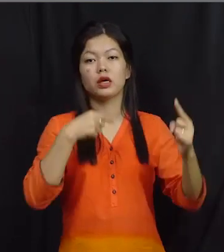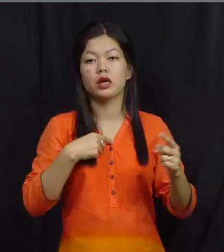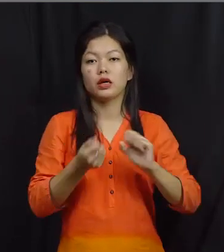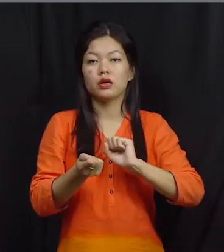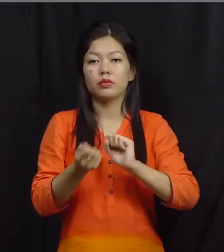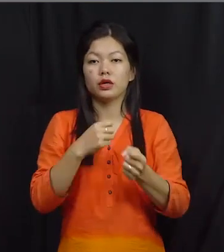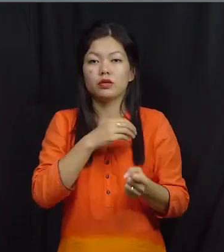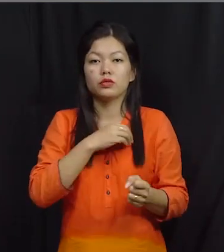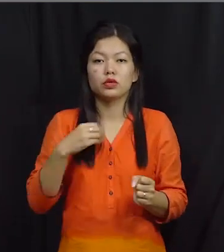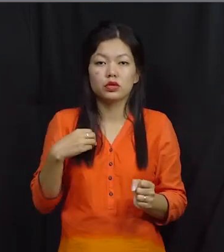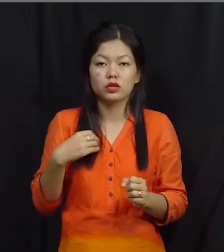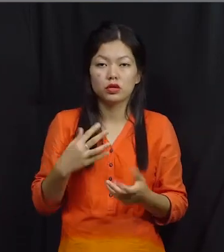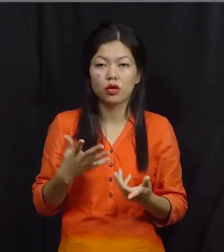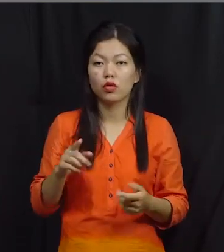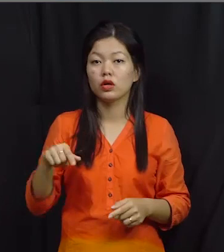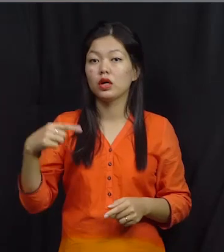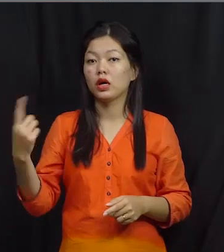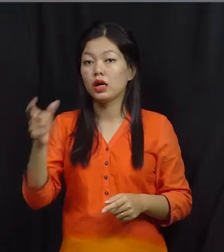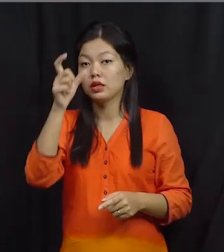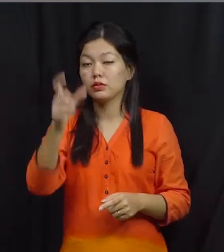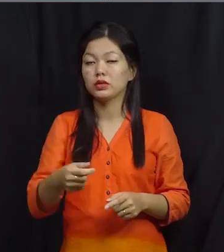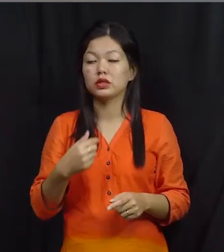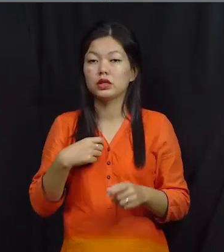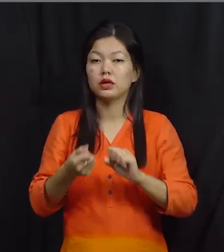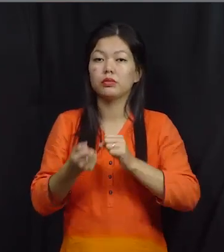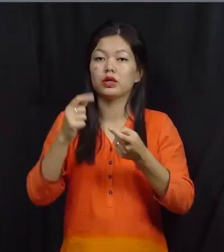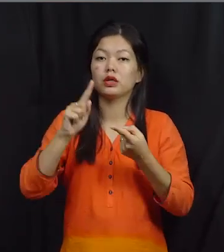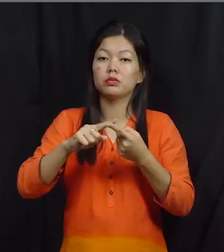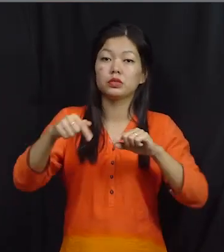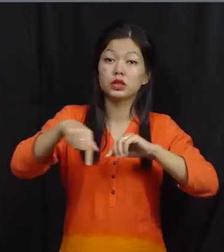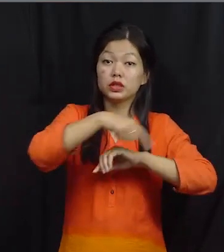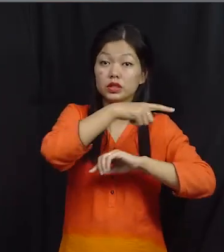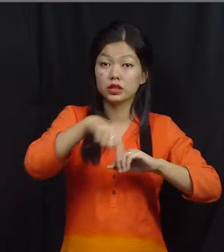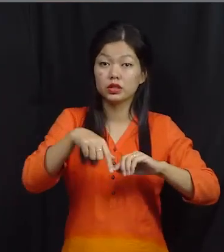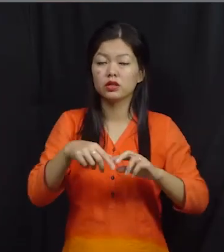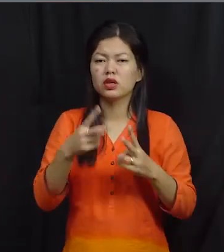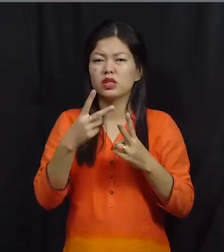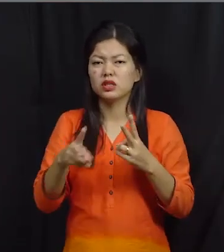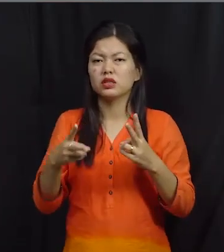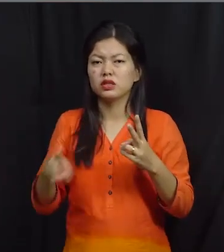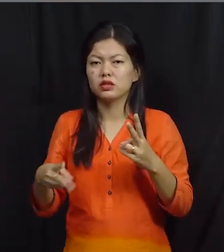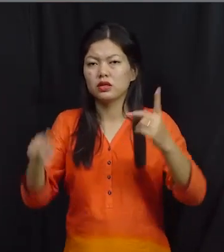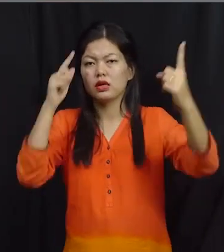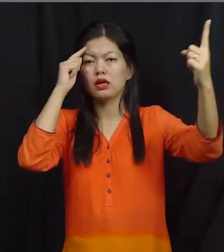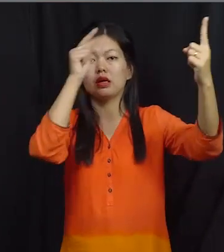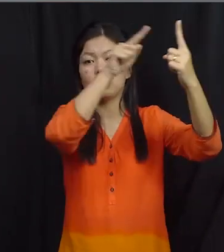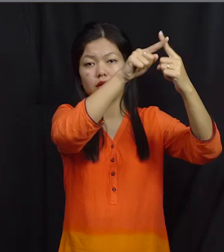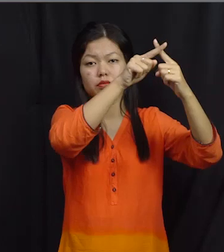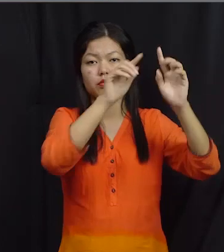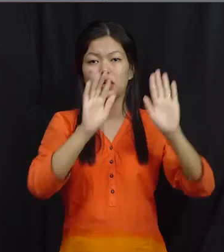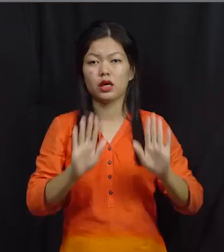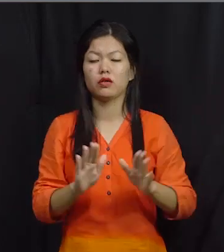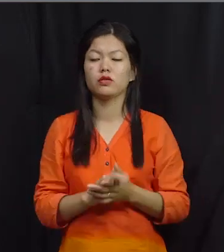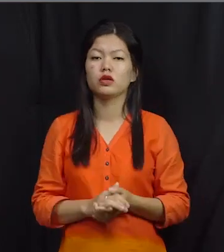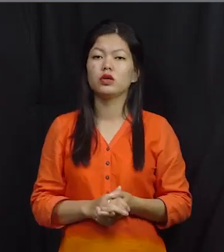not be very good, or some might be outstanding, right? And for some students, even if they don't excel